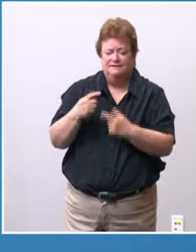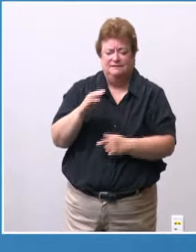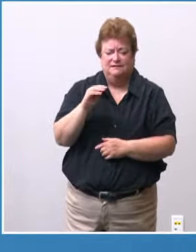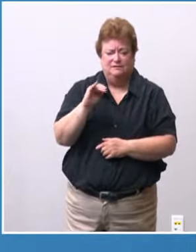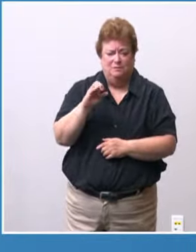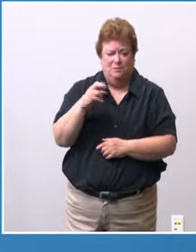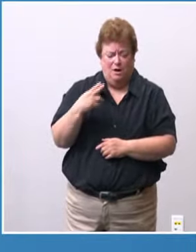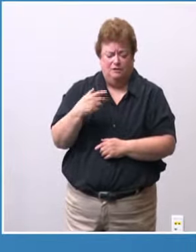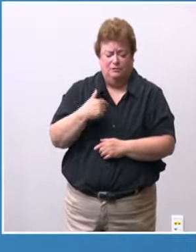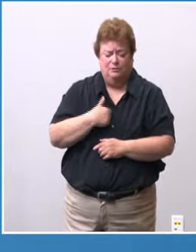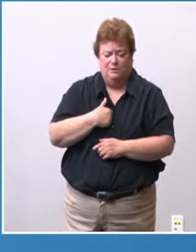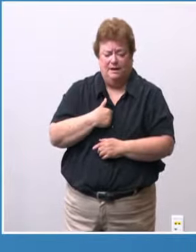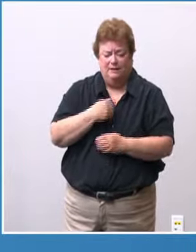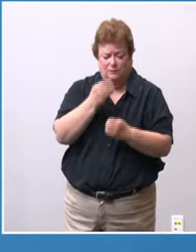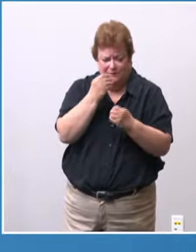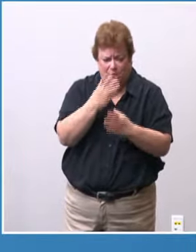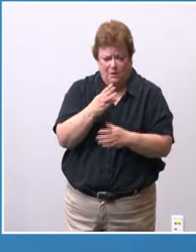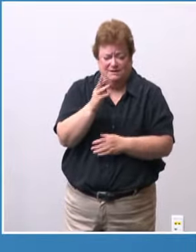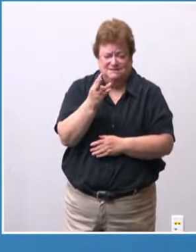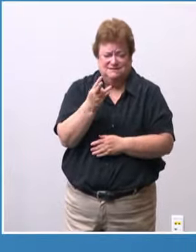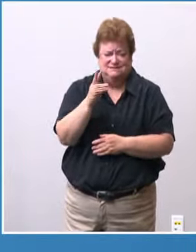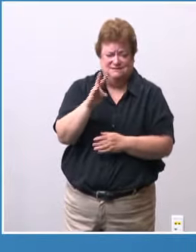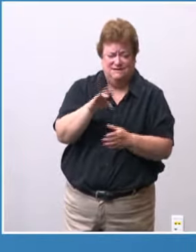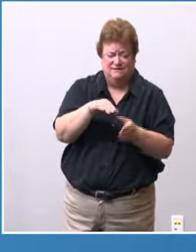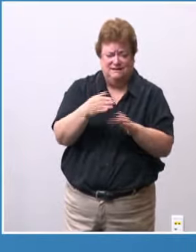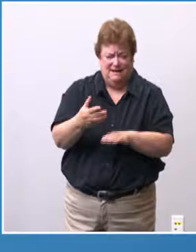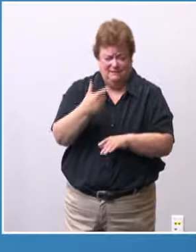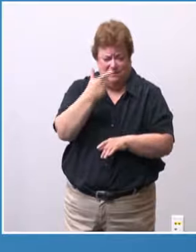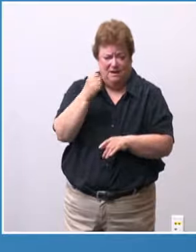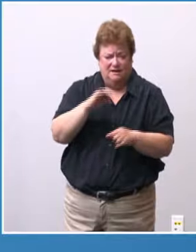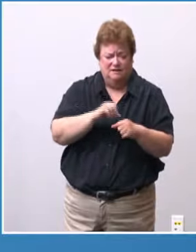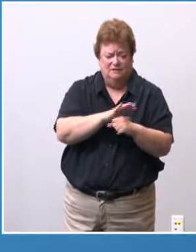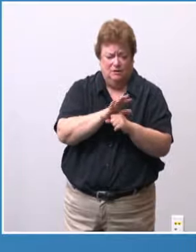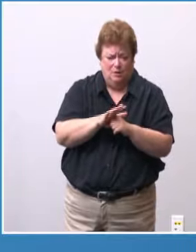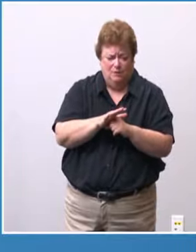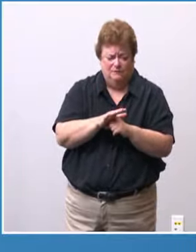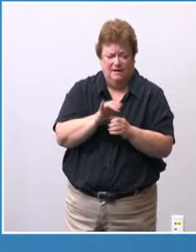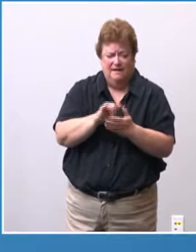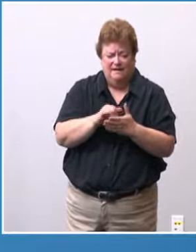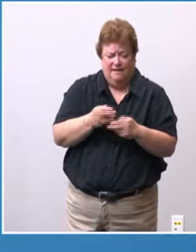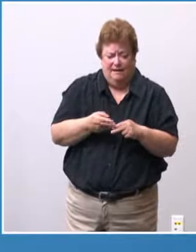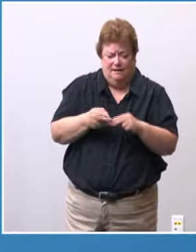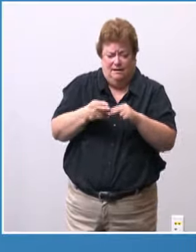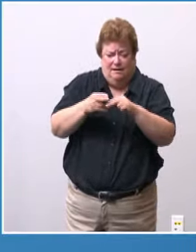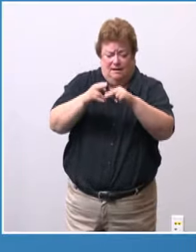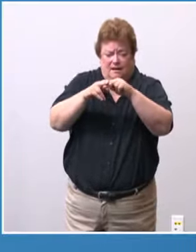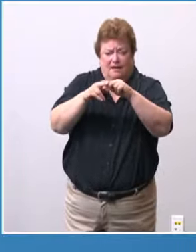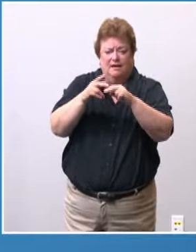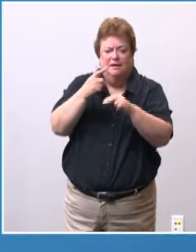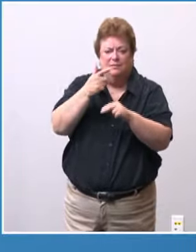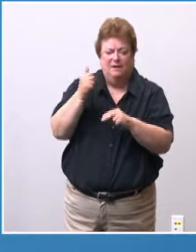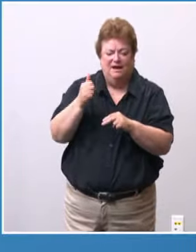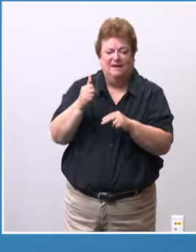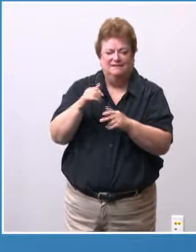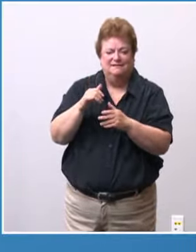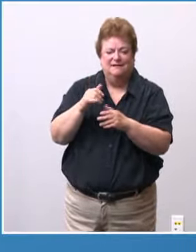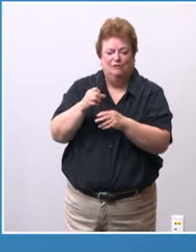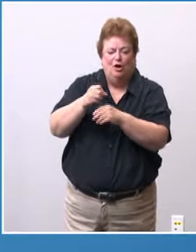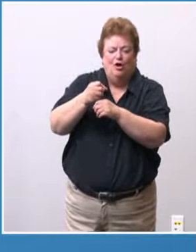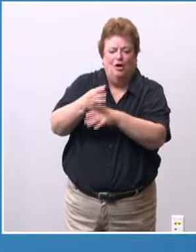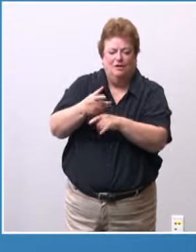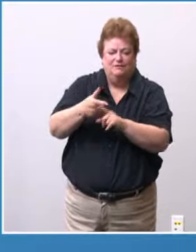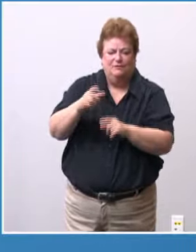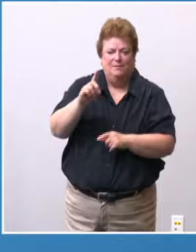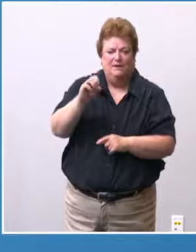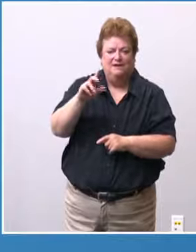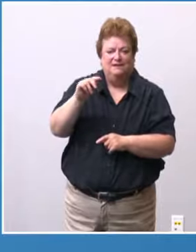reported 67 deaths due to COVID-19. The increase in deaths followed the surge in cases caused by the Delta variant that began